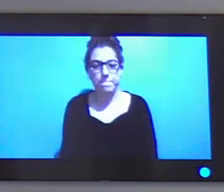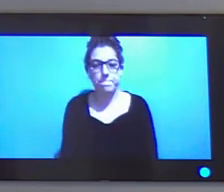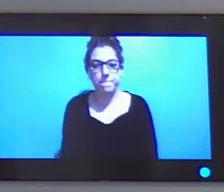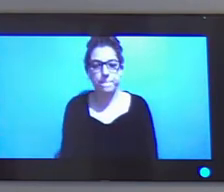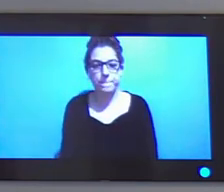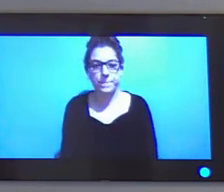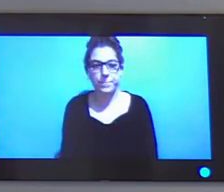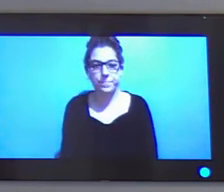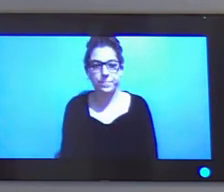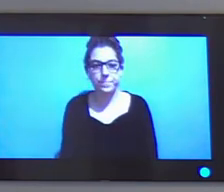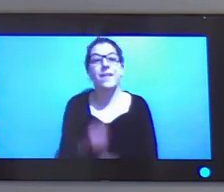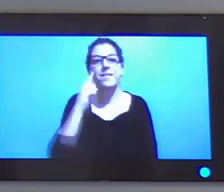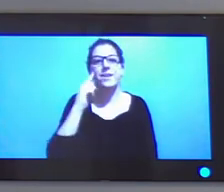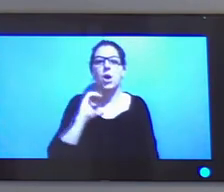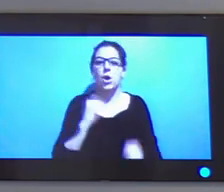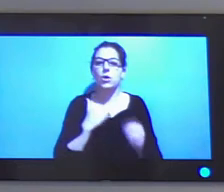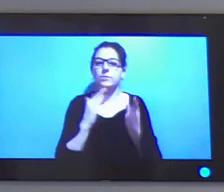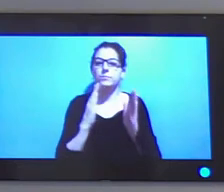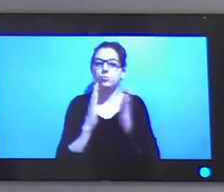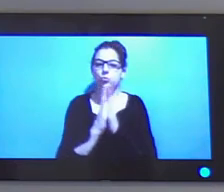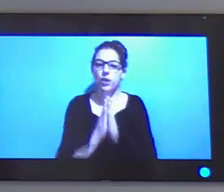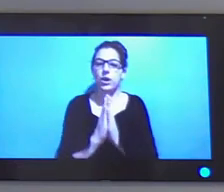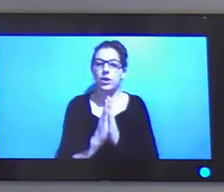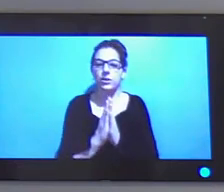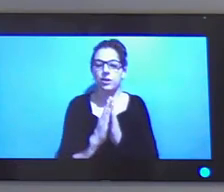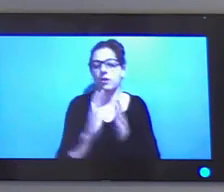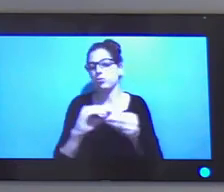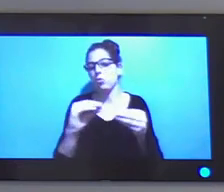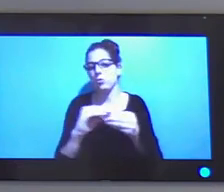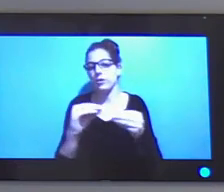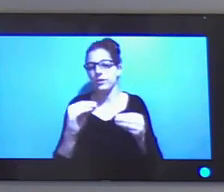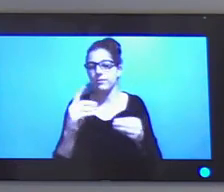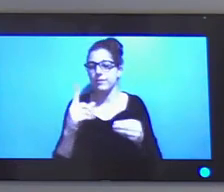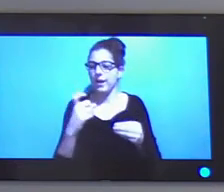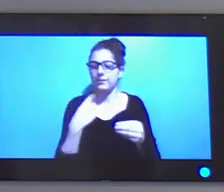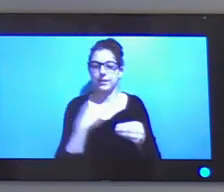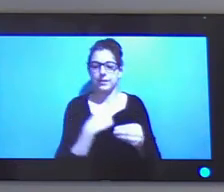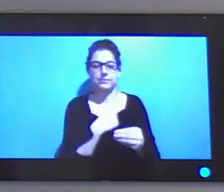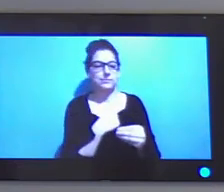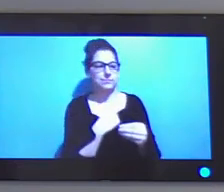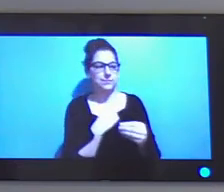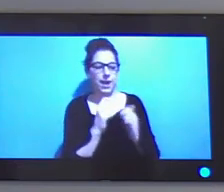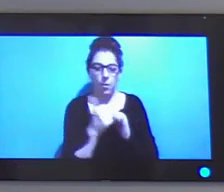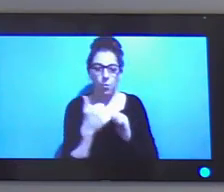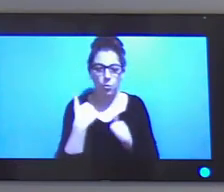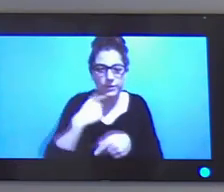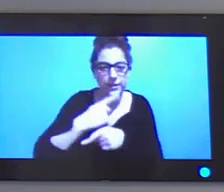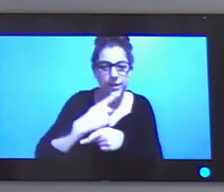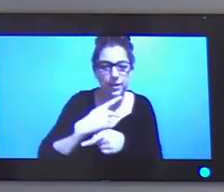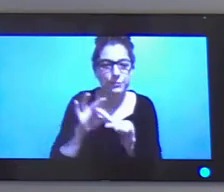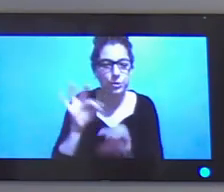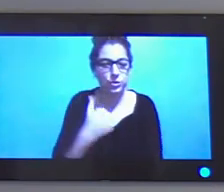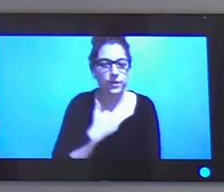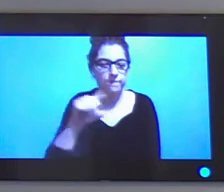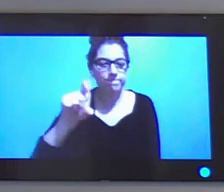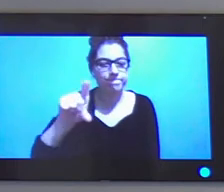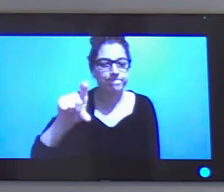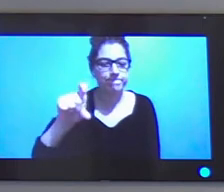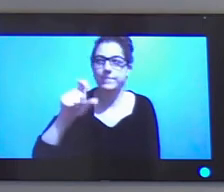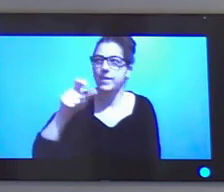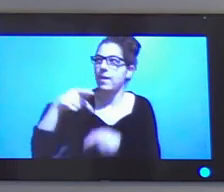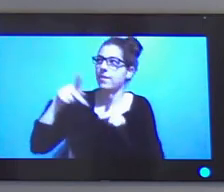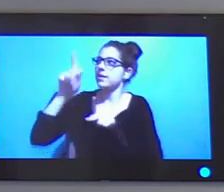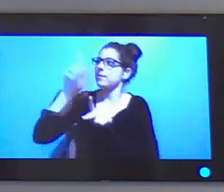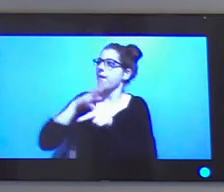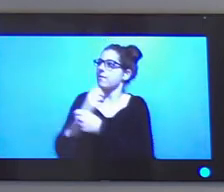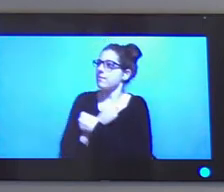I think our parable asks us today, right? How are we doing with our spiritual self-care? With letting God love and